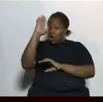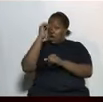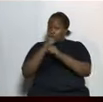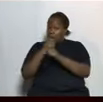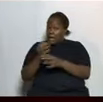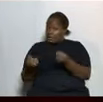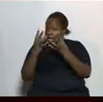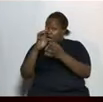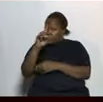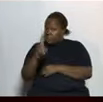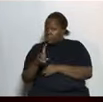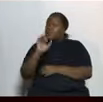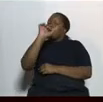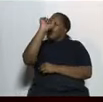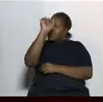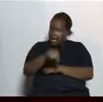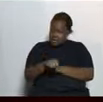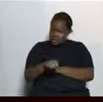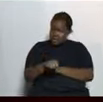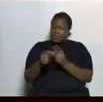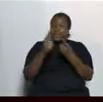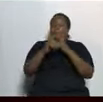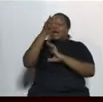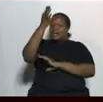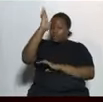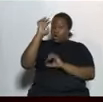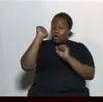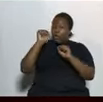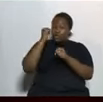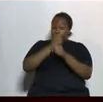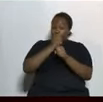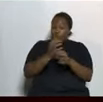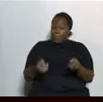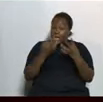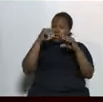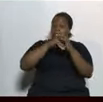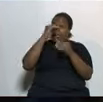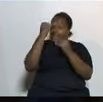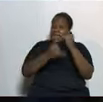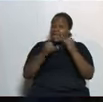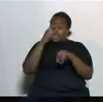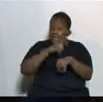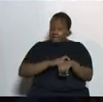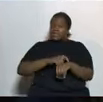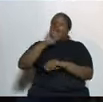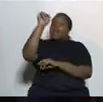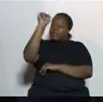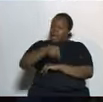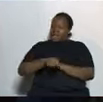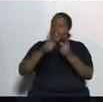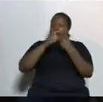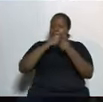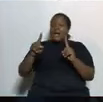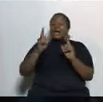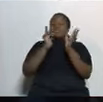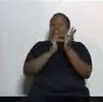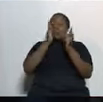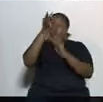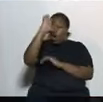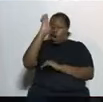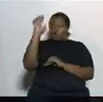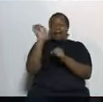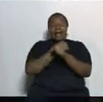work miracles? Certainly. Will God work miracles in the end time to people be healed? Yes. But he never works a